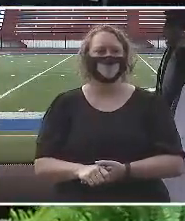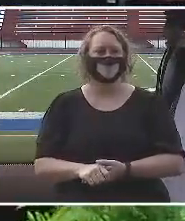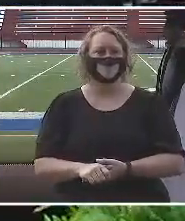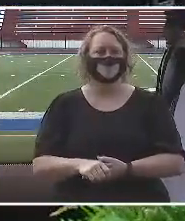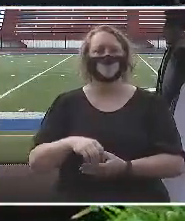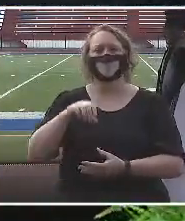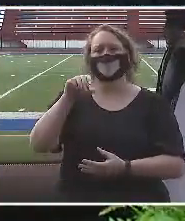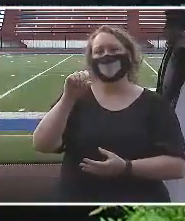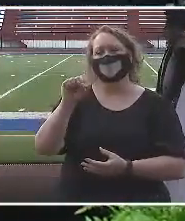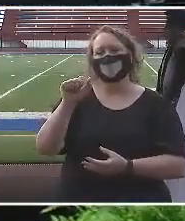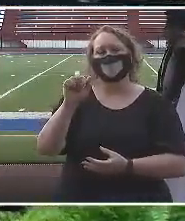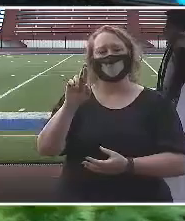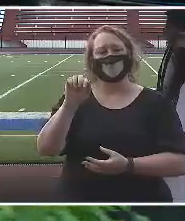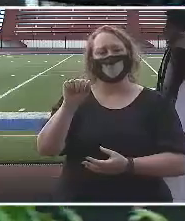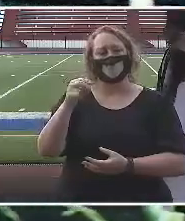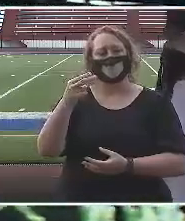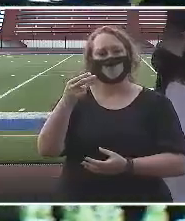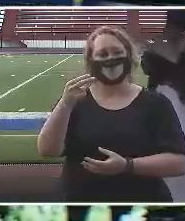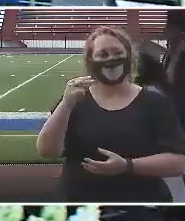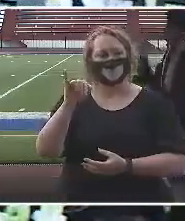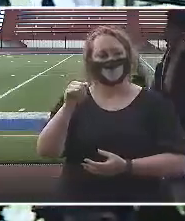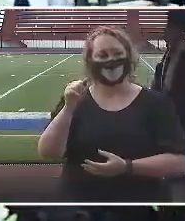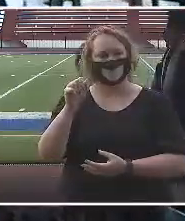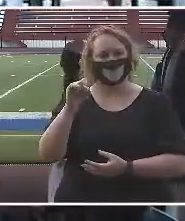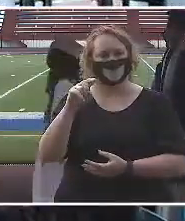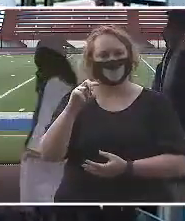Sahara Jasmine.